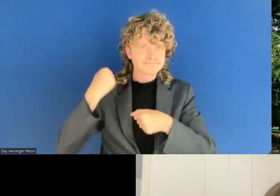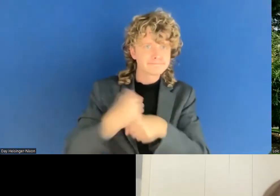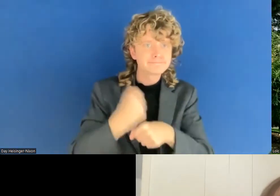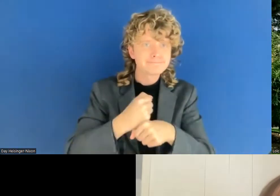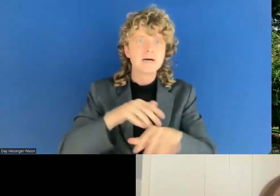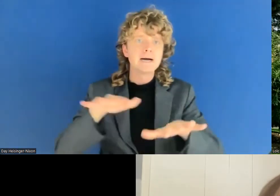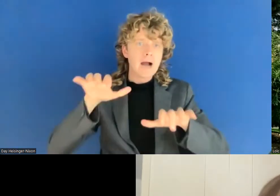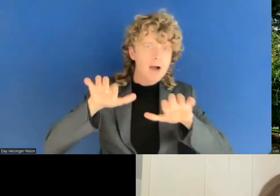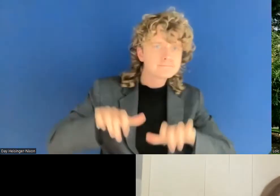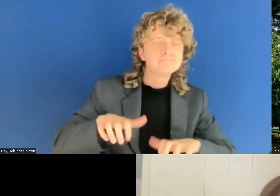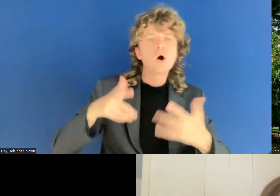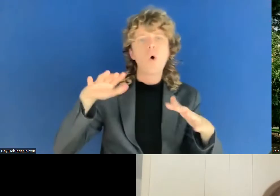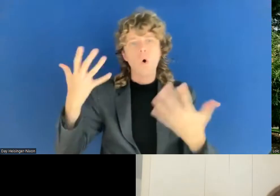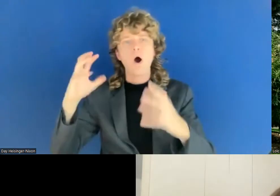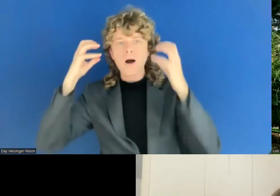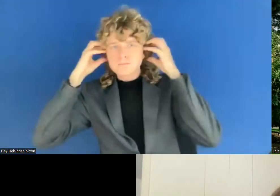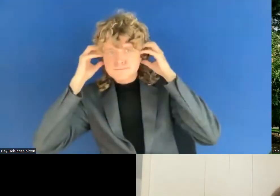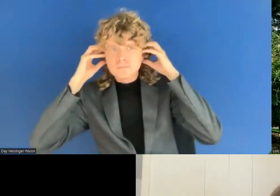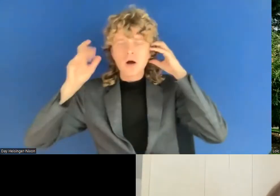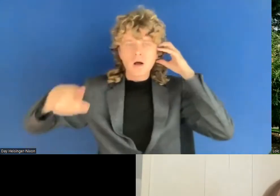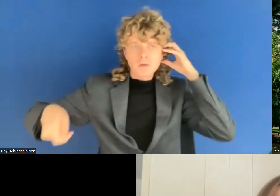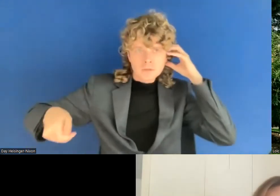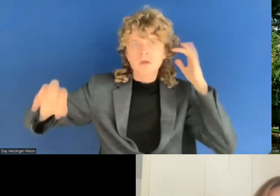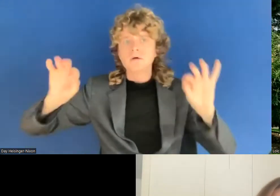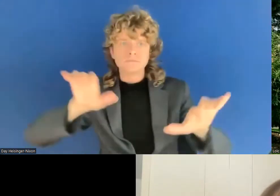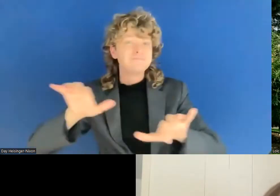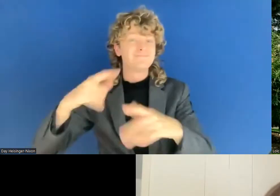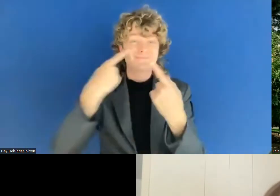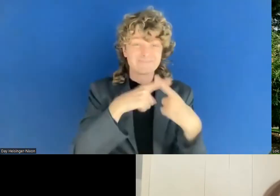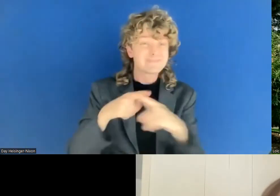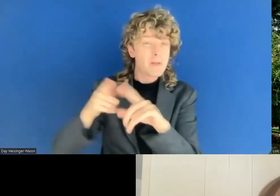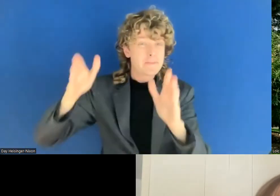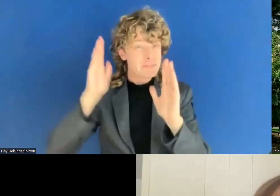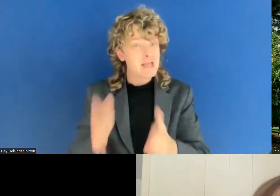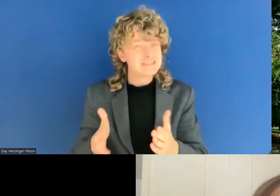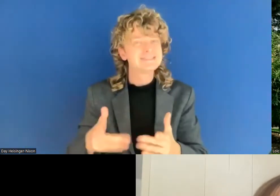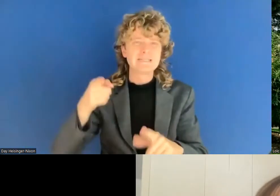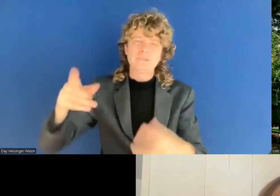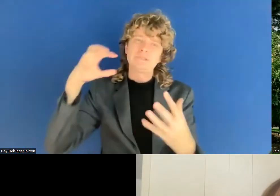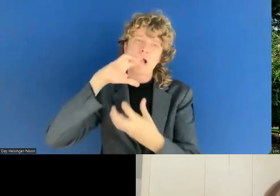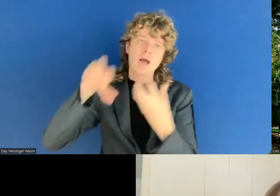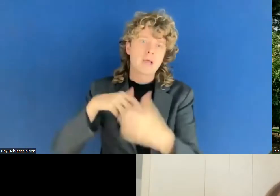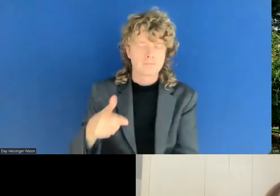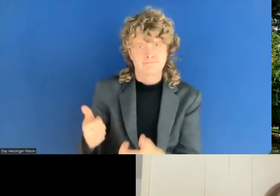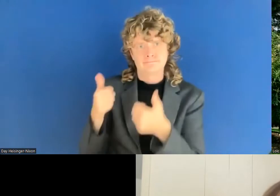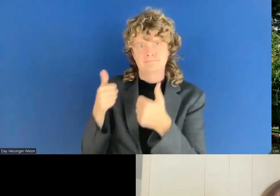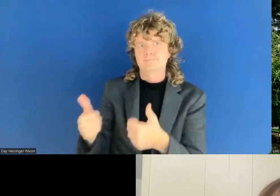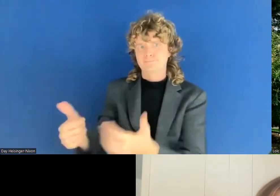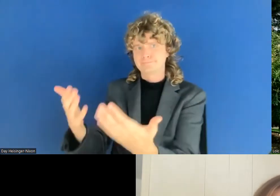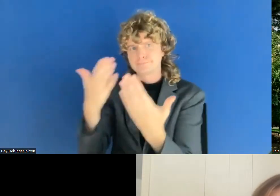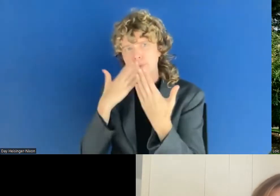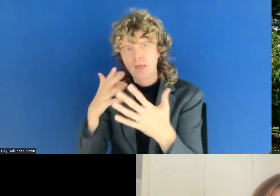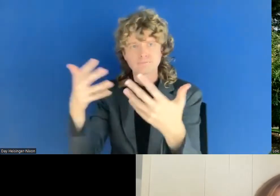and it is freaking industry out. so that's why it's kind of sensitive issue. But thank you. I think that was a very good